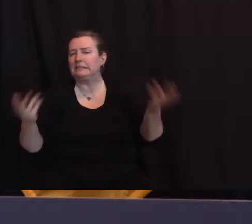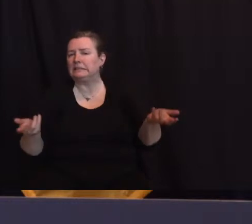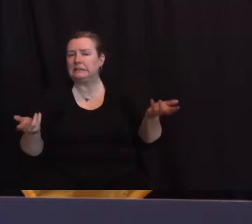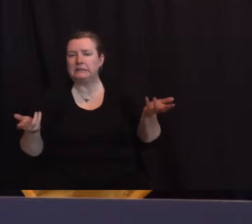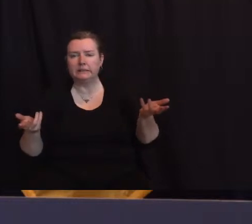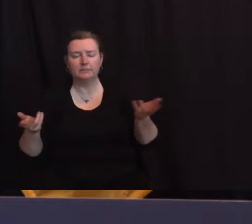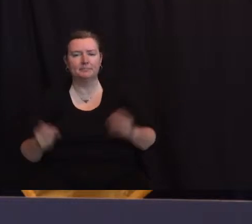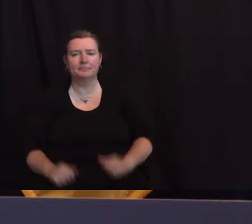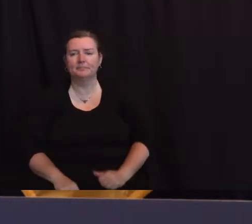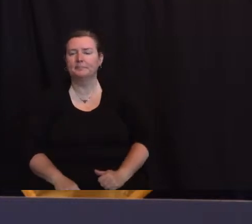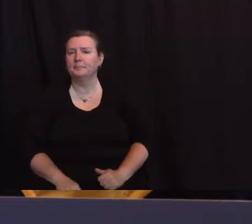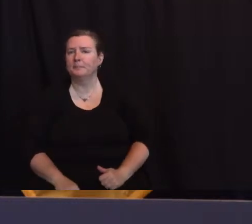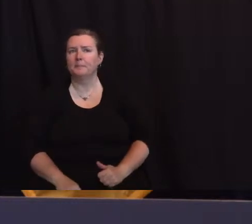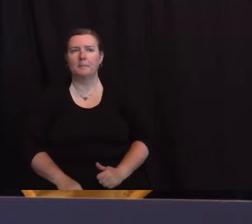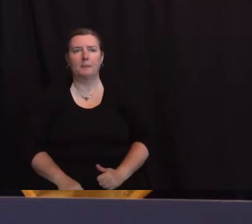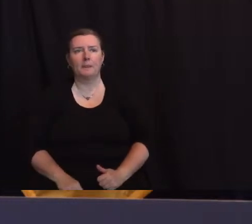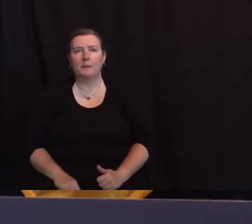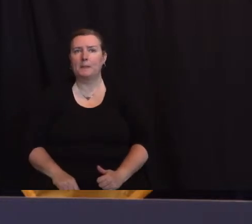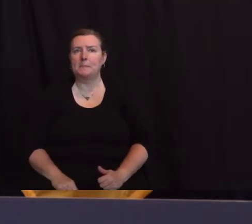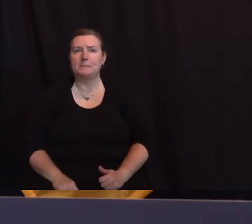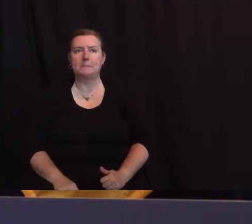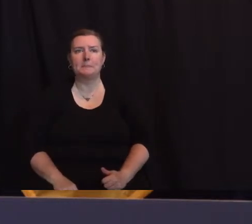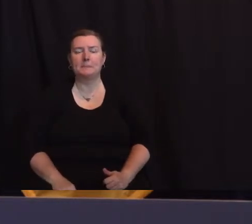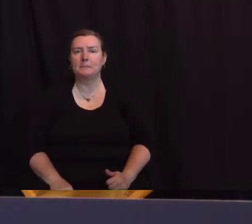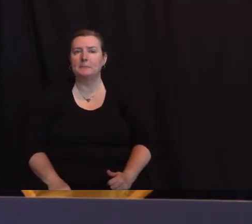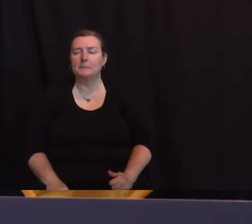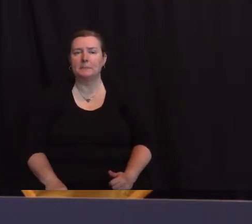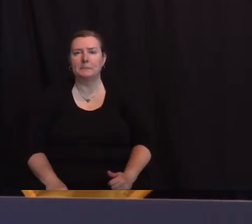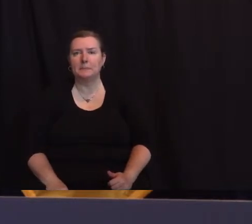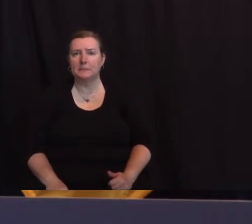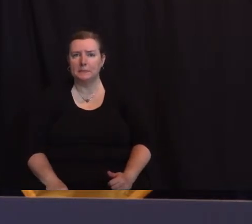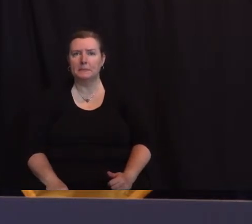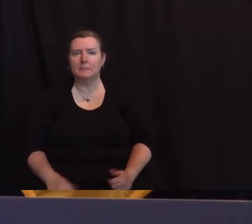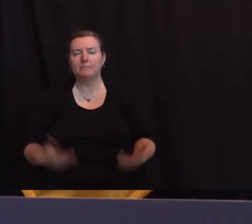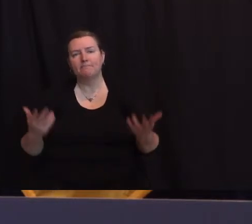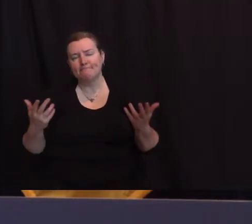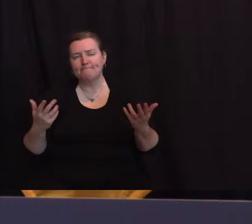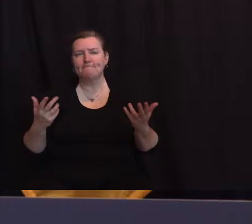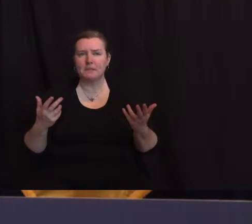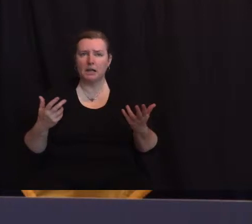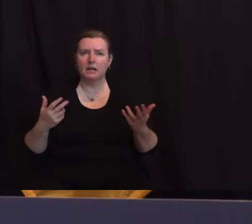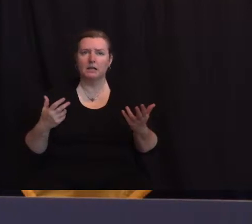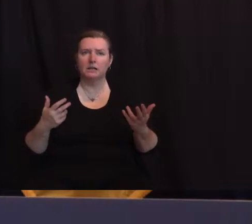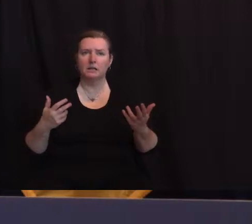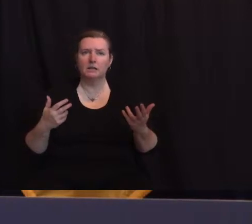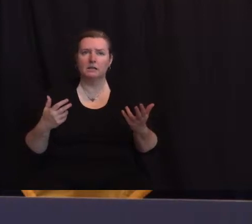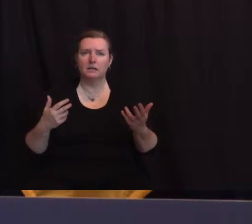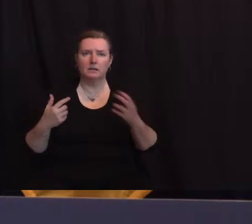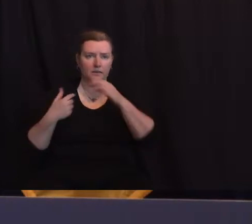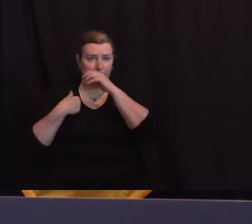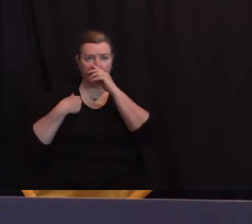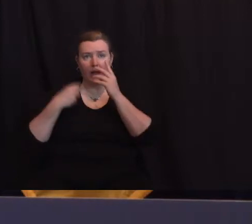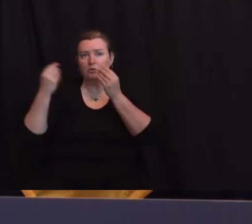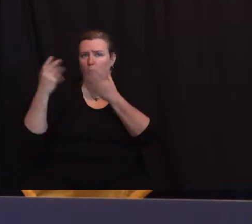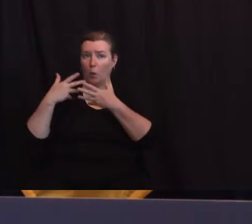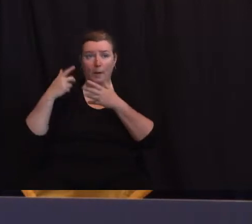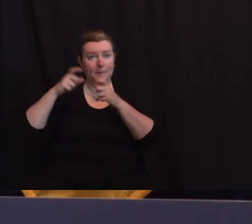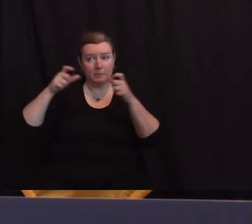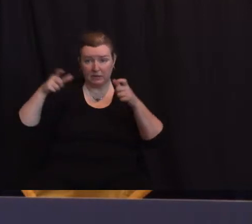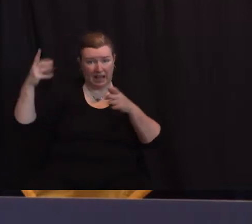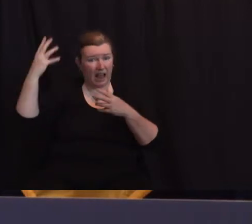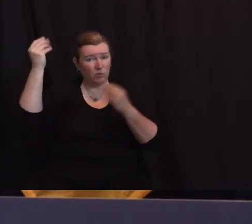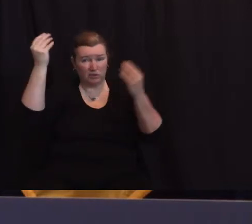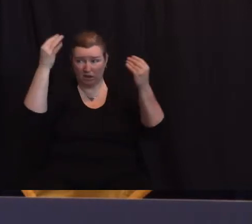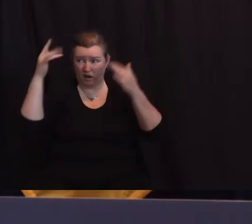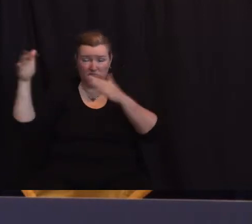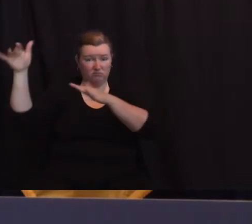an enormous amount. I didn't see, I'm told there are folks out there. To your question, and then I'll